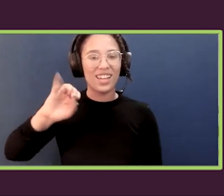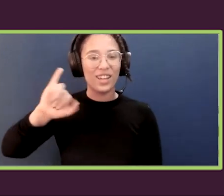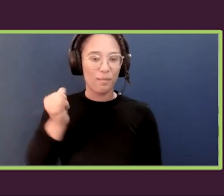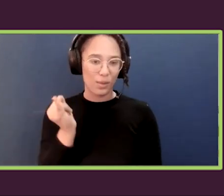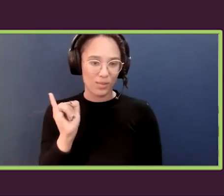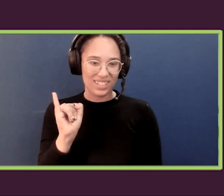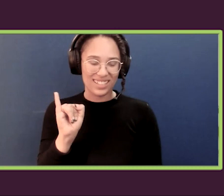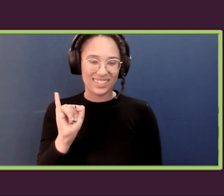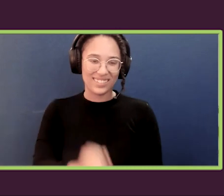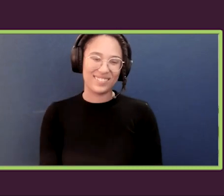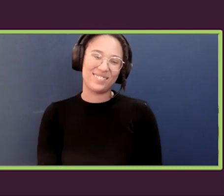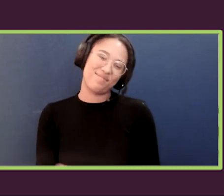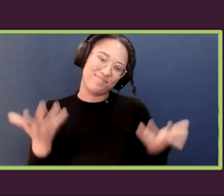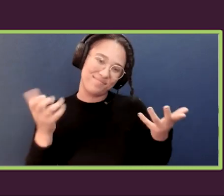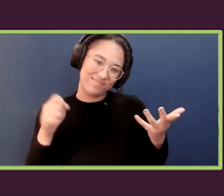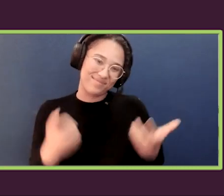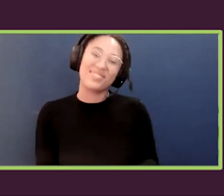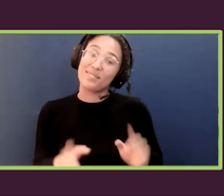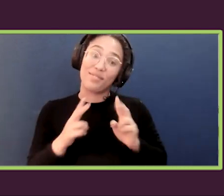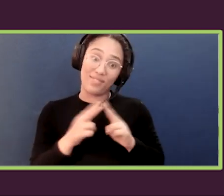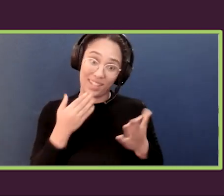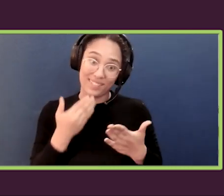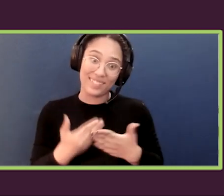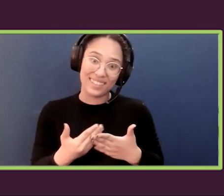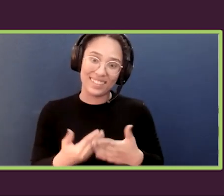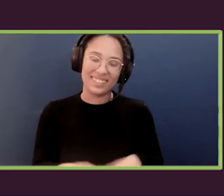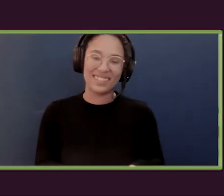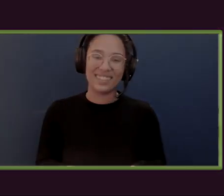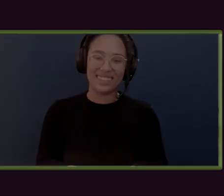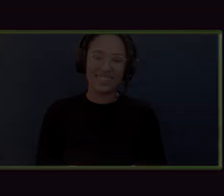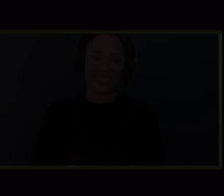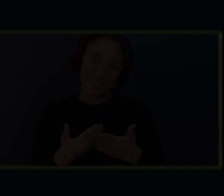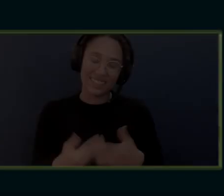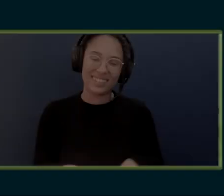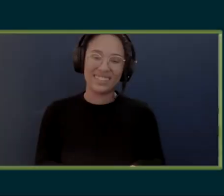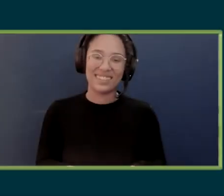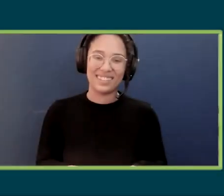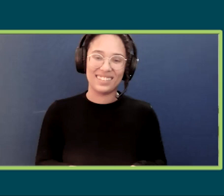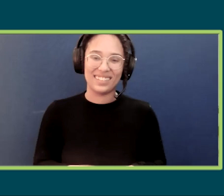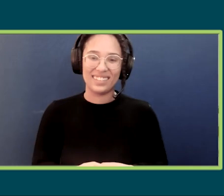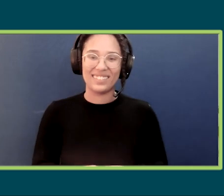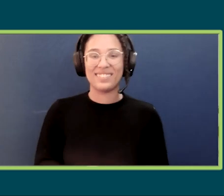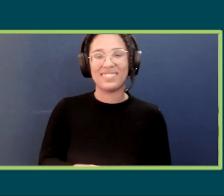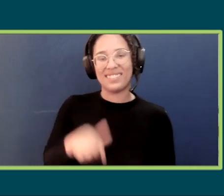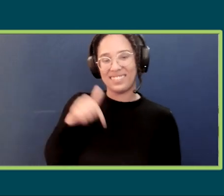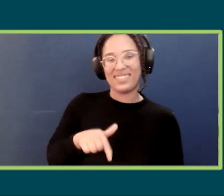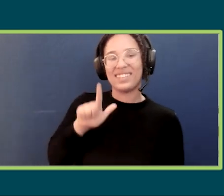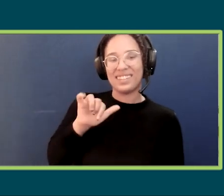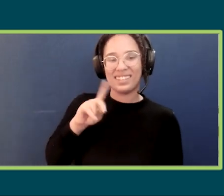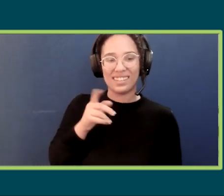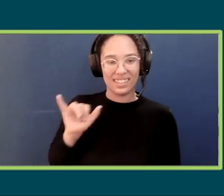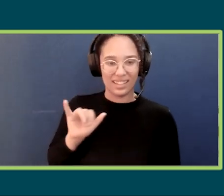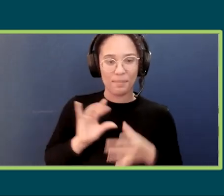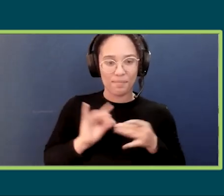Just, yeah. So good. This is Lindsey. As you get